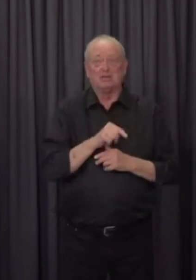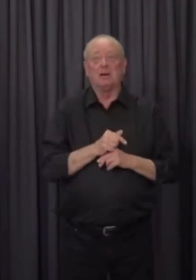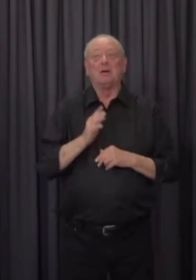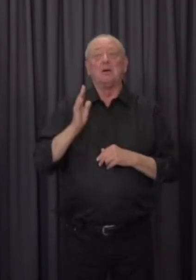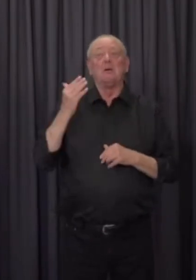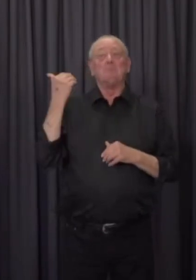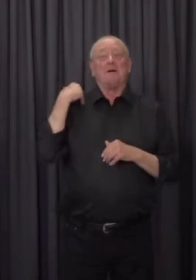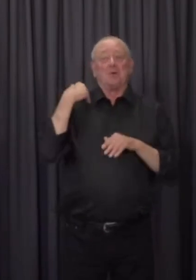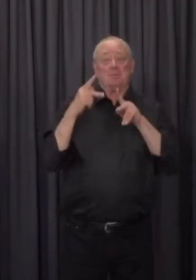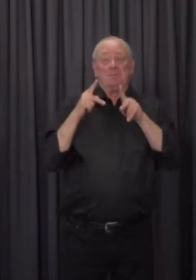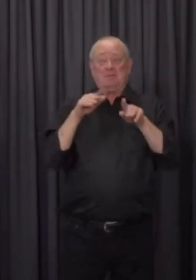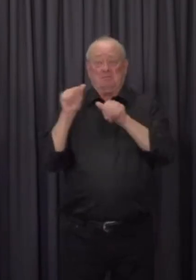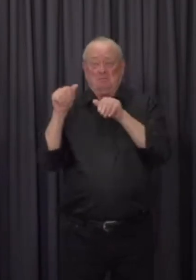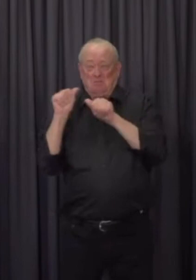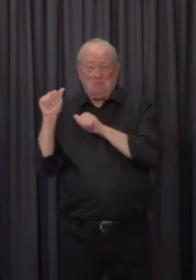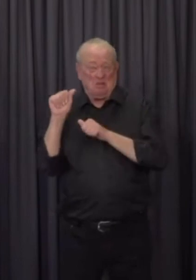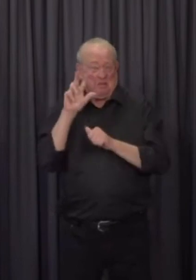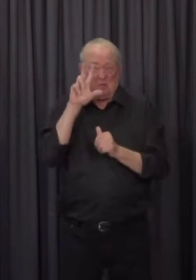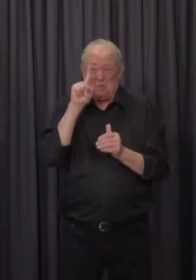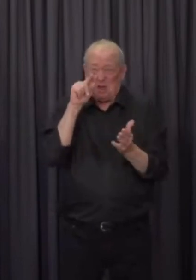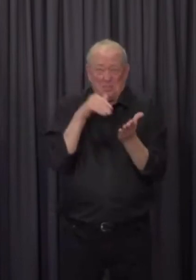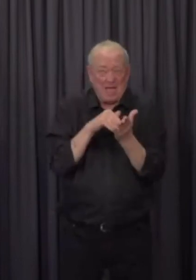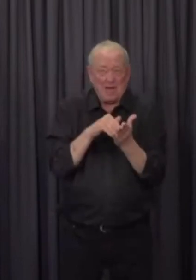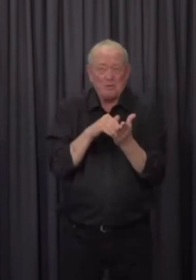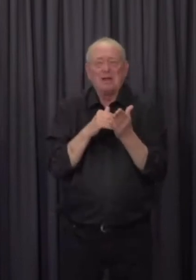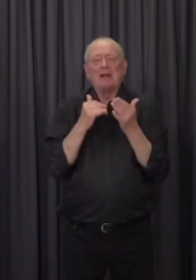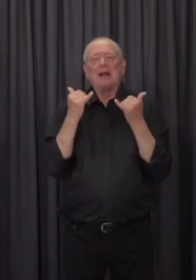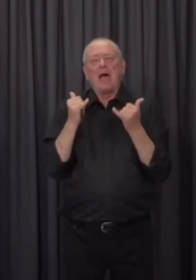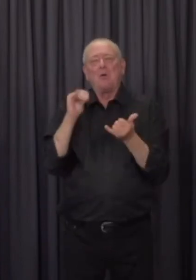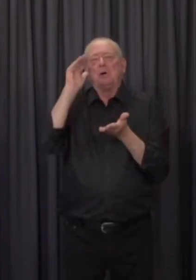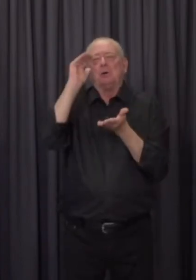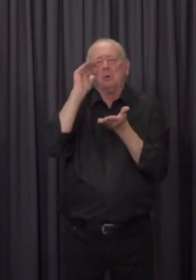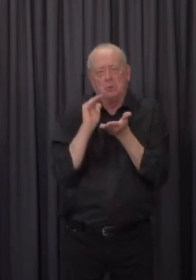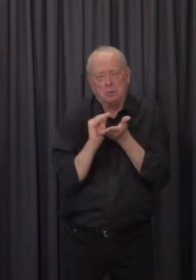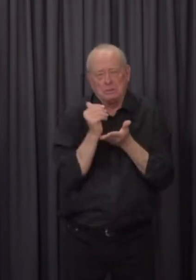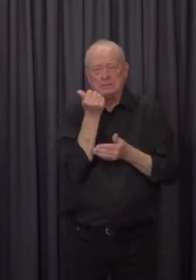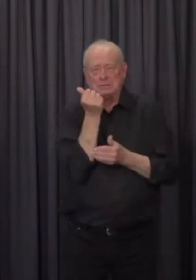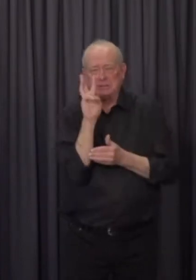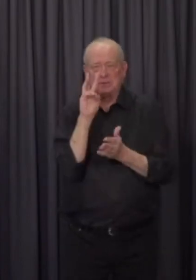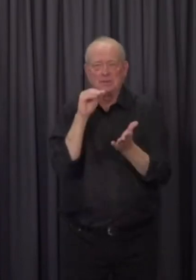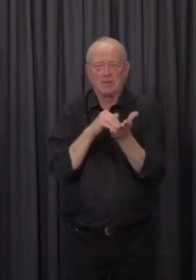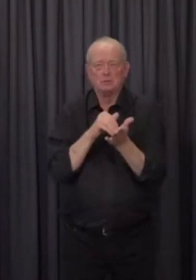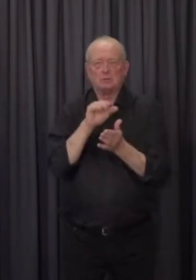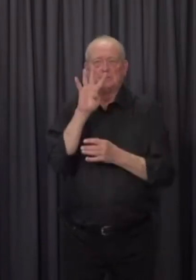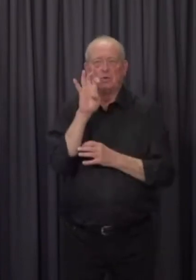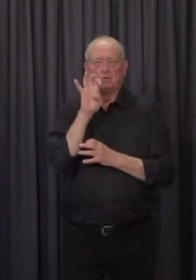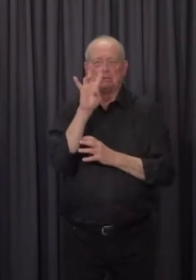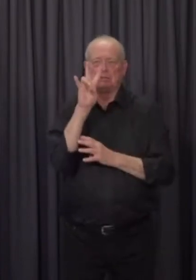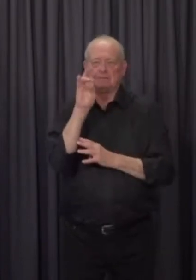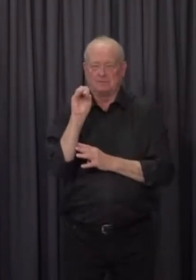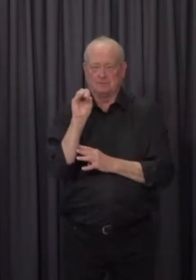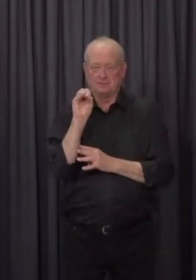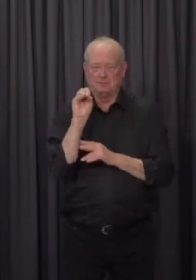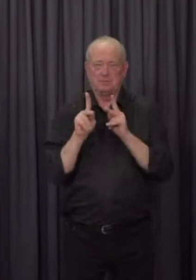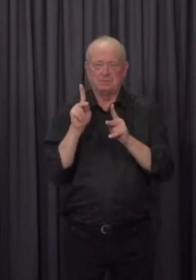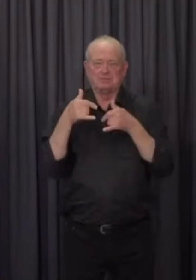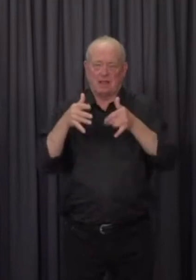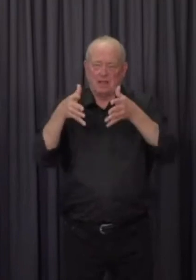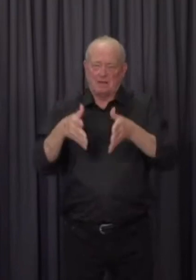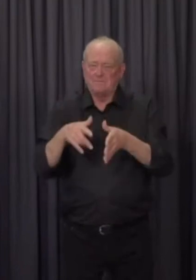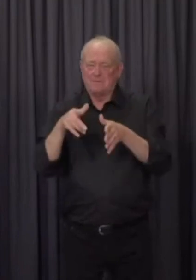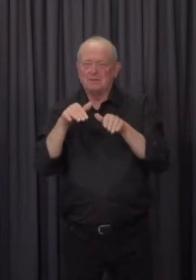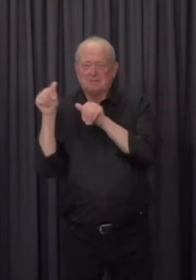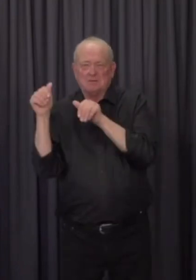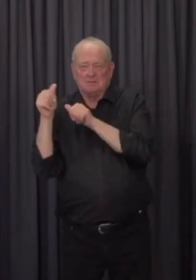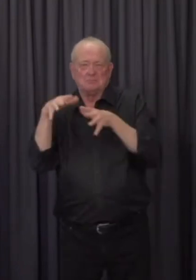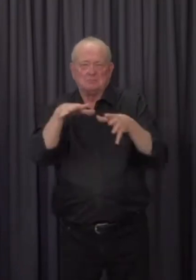days ago. There are 15 reception centres, and those who have evacuated should take the time to register at the nearest